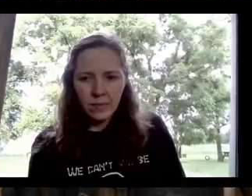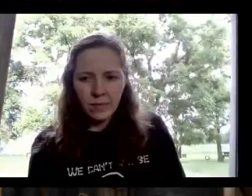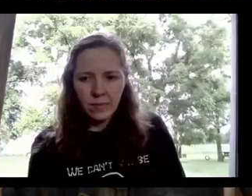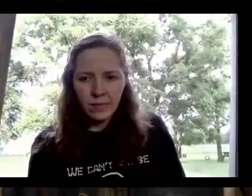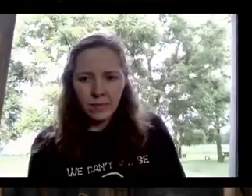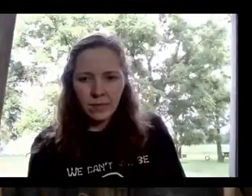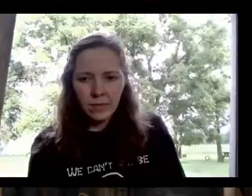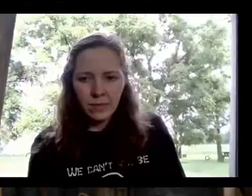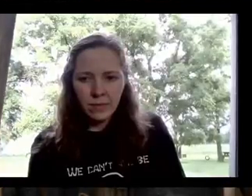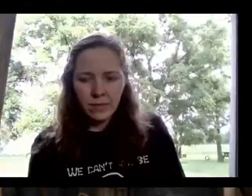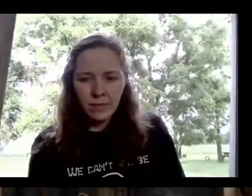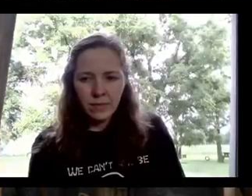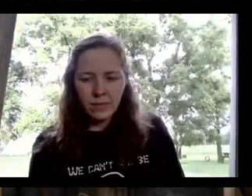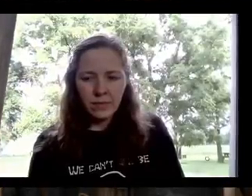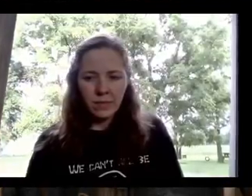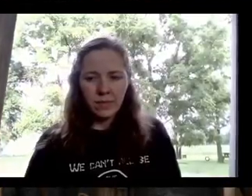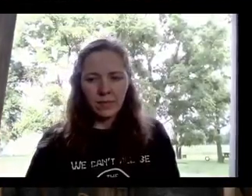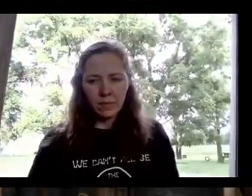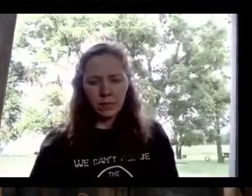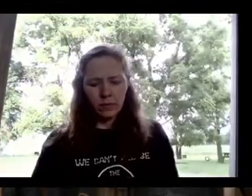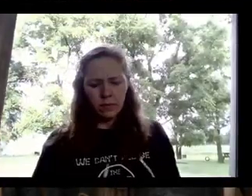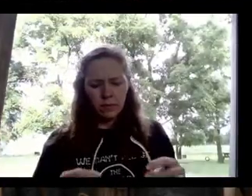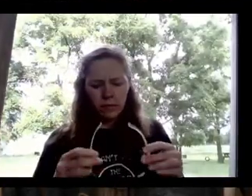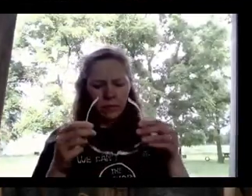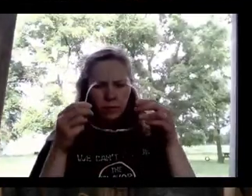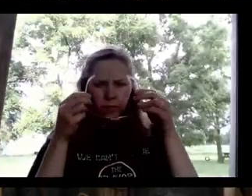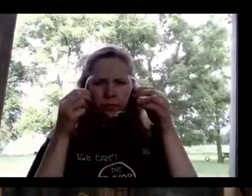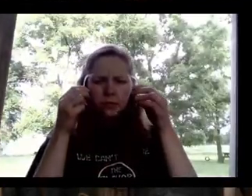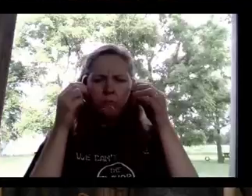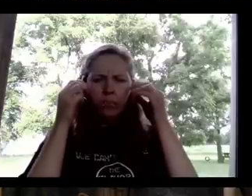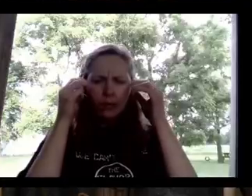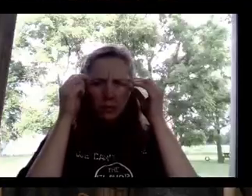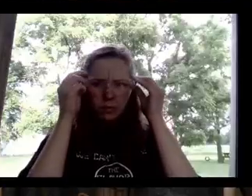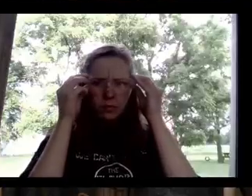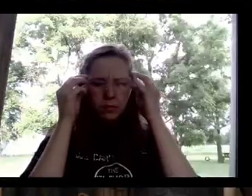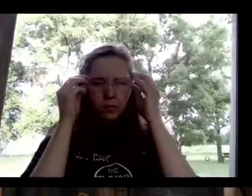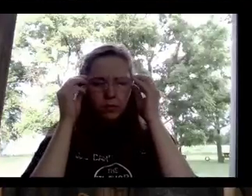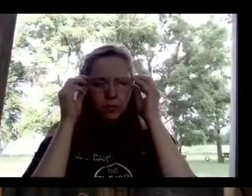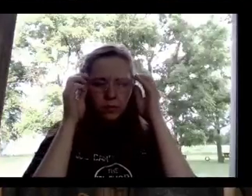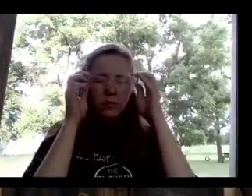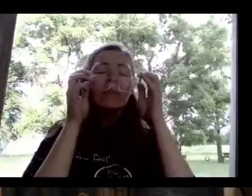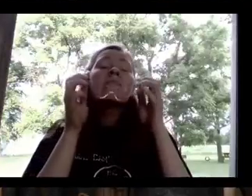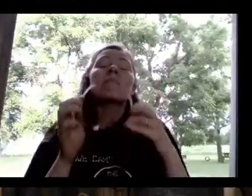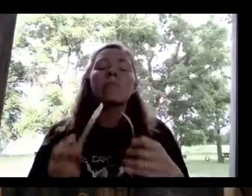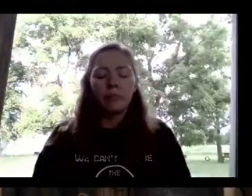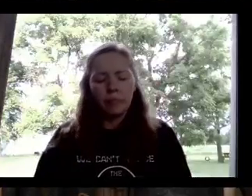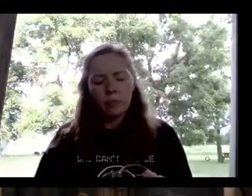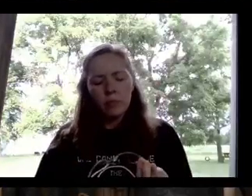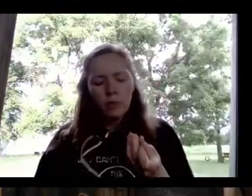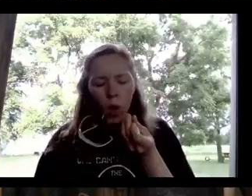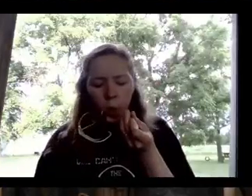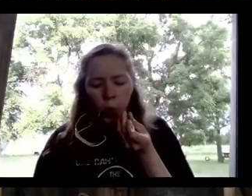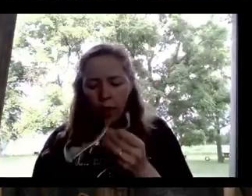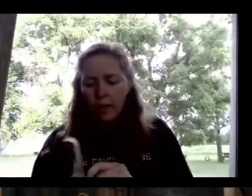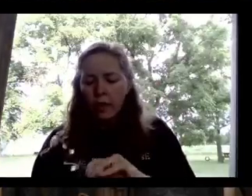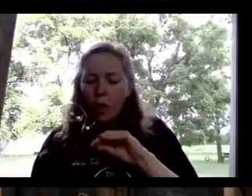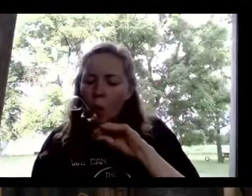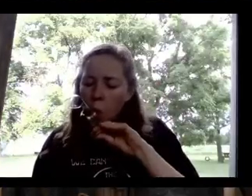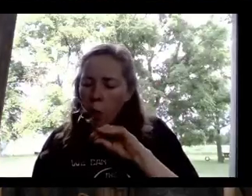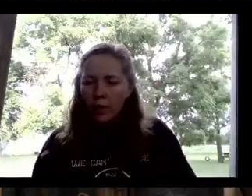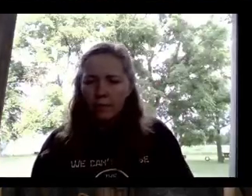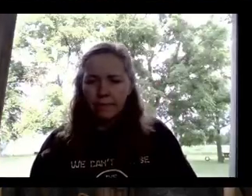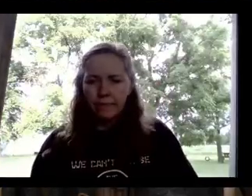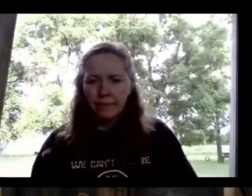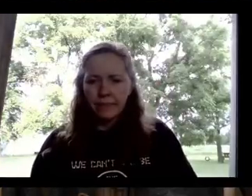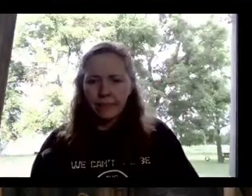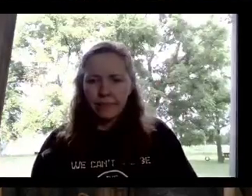of fancy-dancy technological equipment. You don't need a whole bunch of power hammers and presses to be able to do a job like